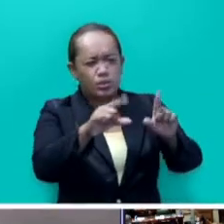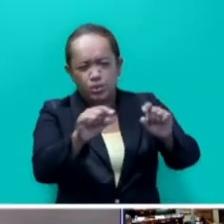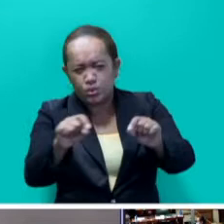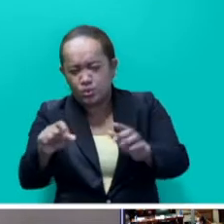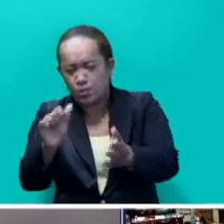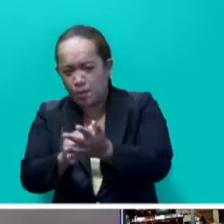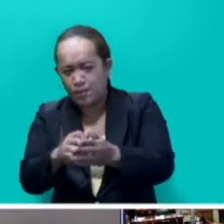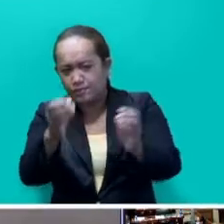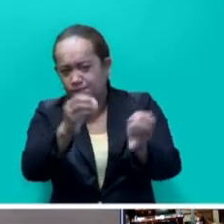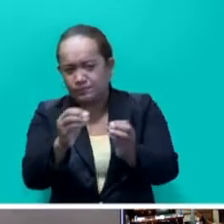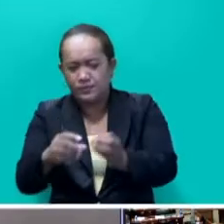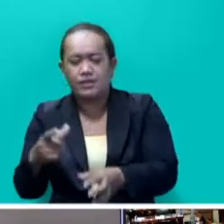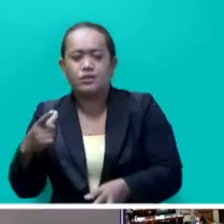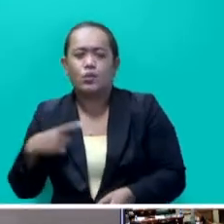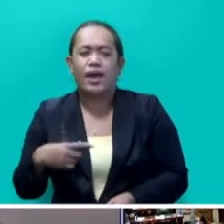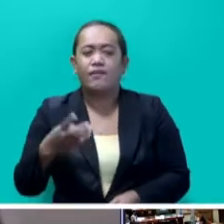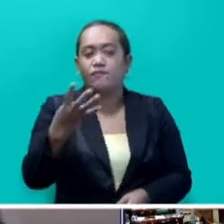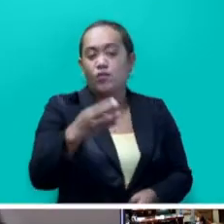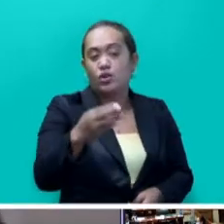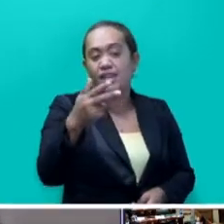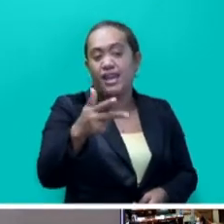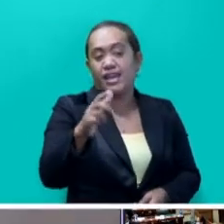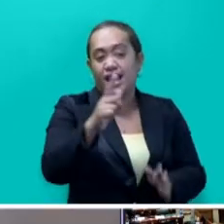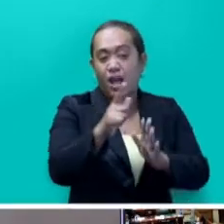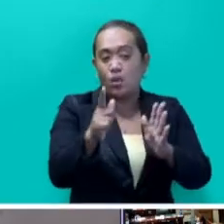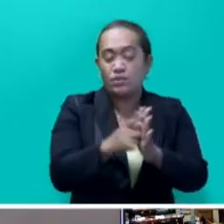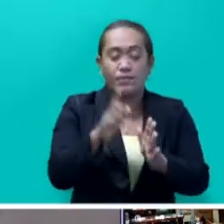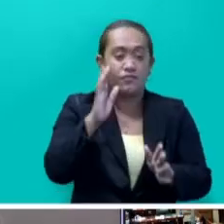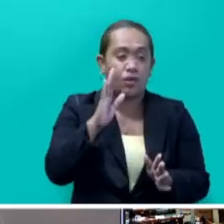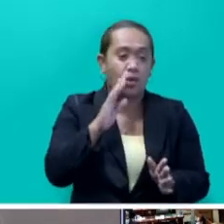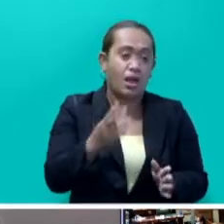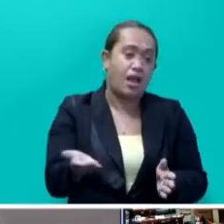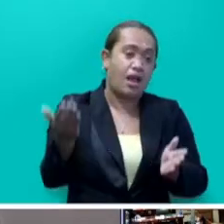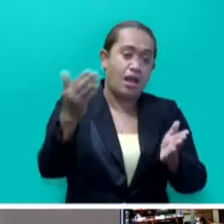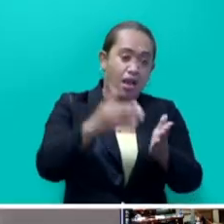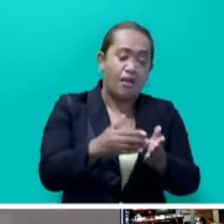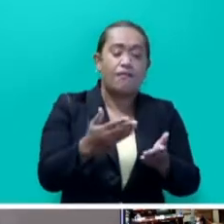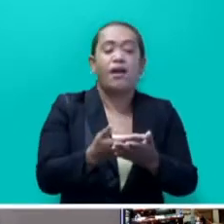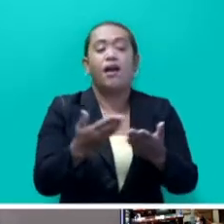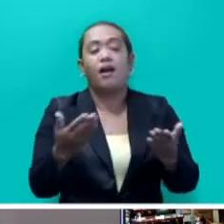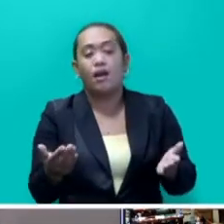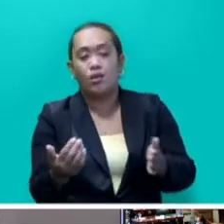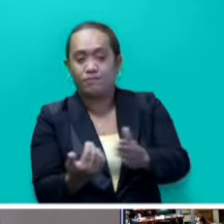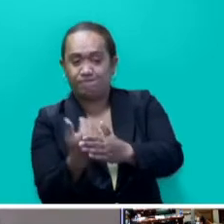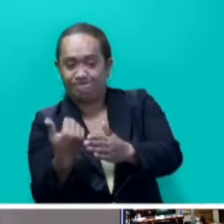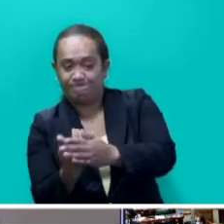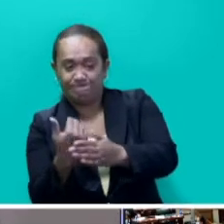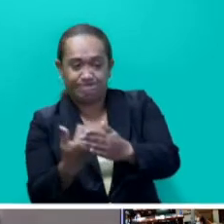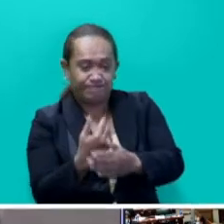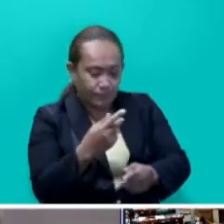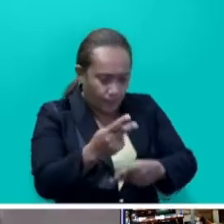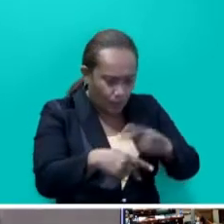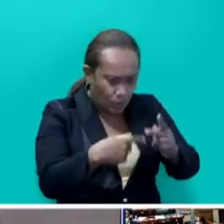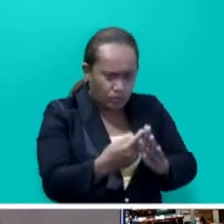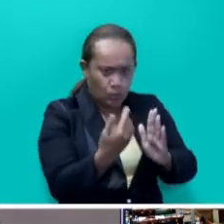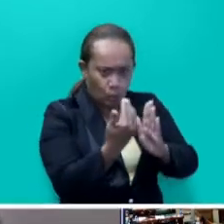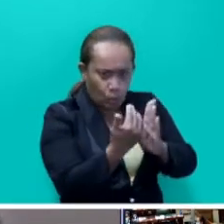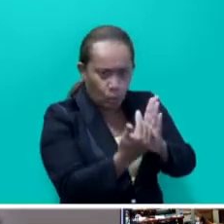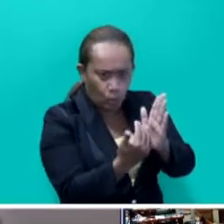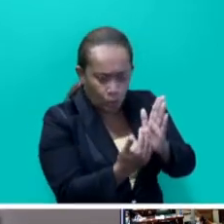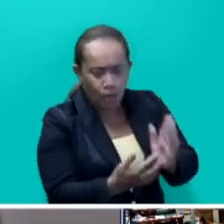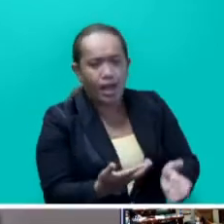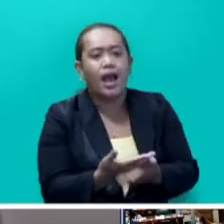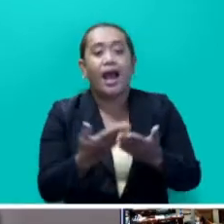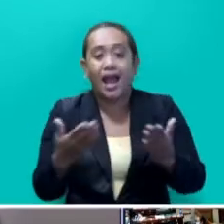informed 48 hours prior to before the arrival of the vessel for all entry procedures to be completed. This will ease